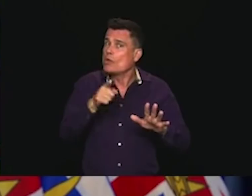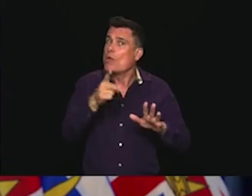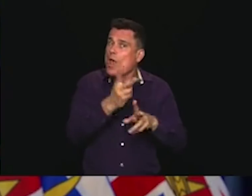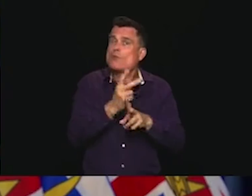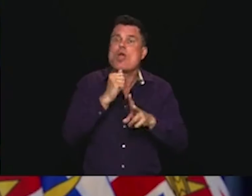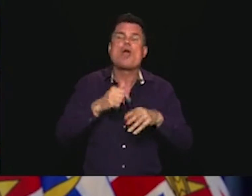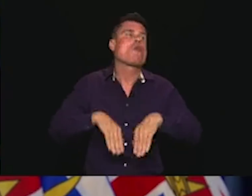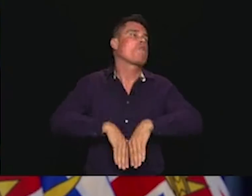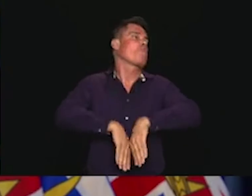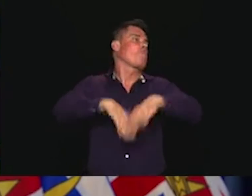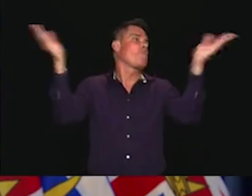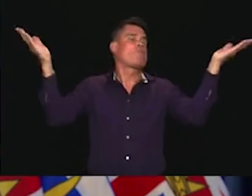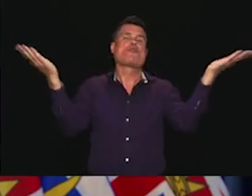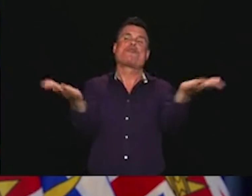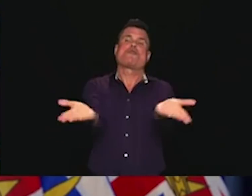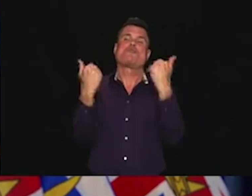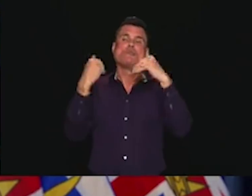from COVID-19.